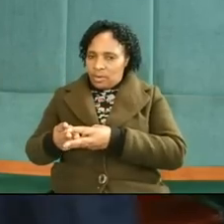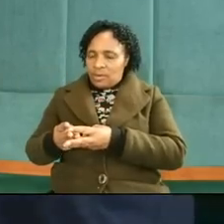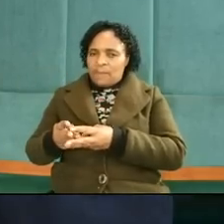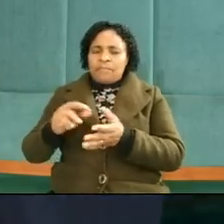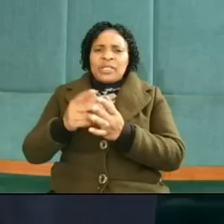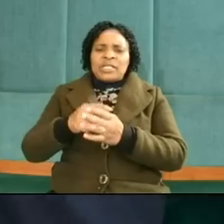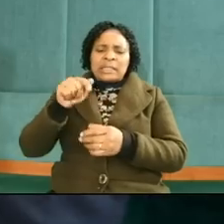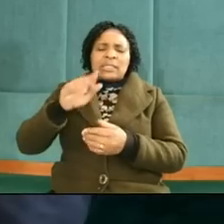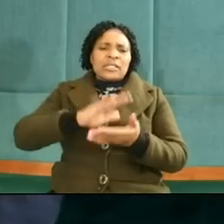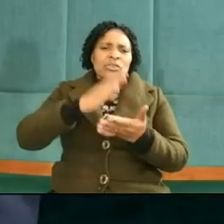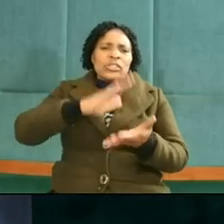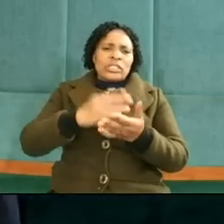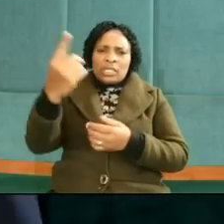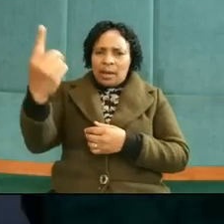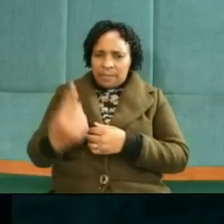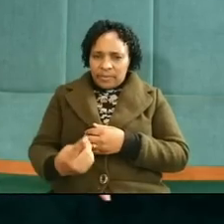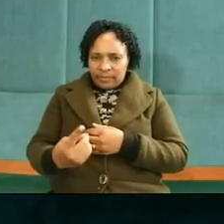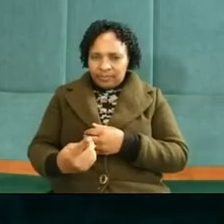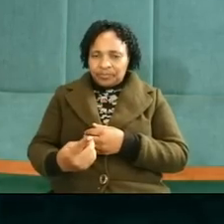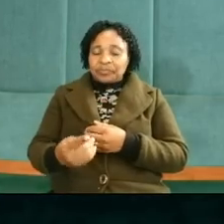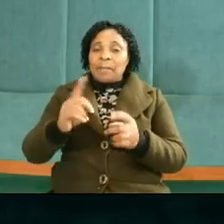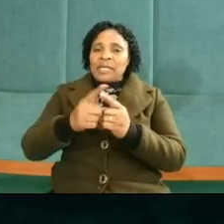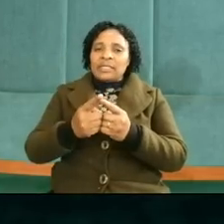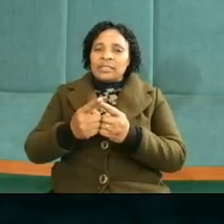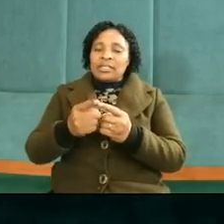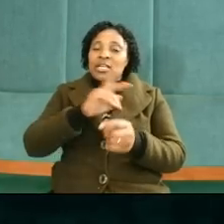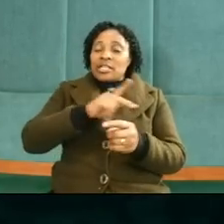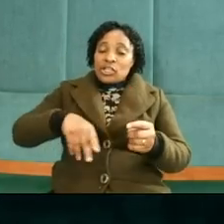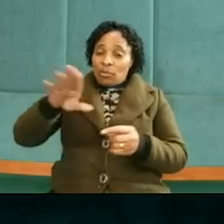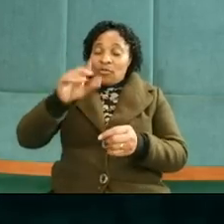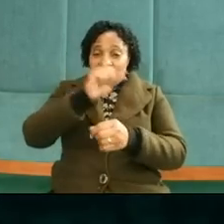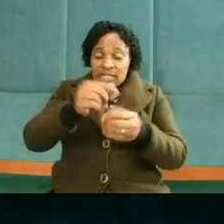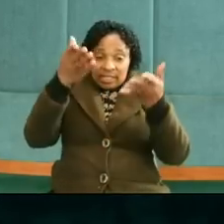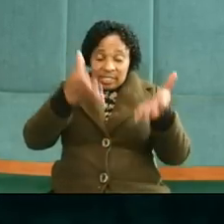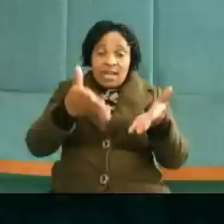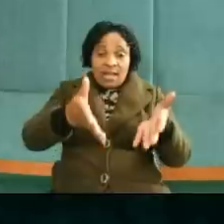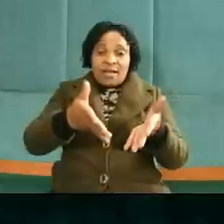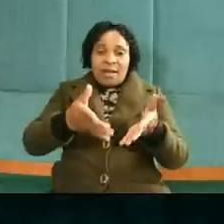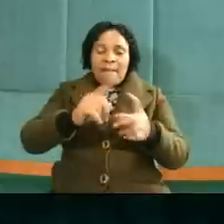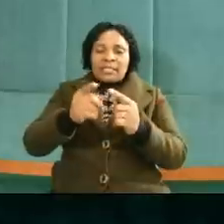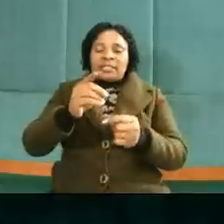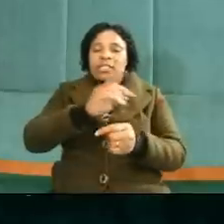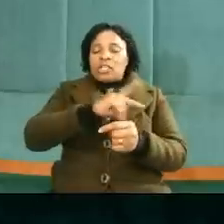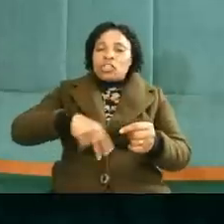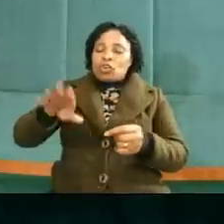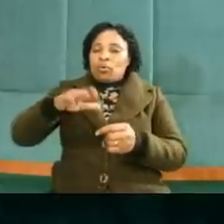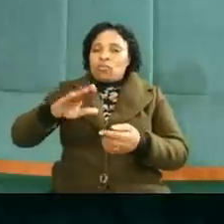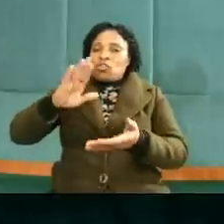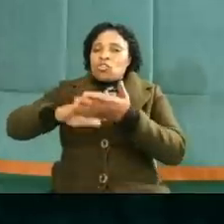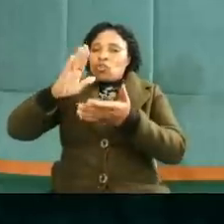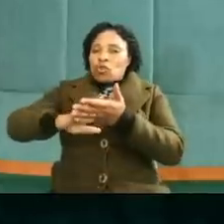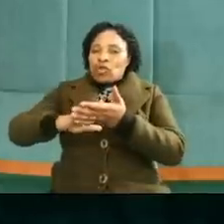of glory is coming. The kingdom of grace is already here. The kingdom of glory is coming. The kingdom of grace